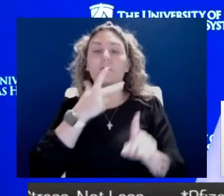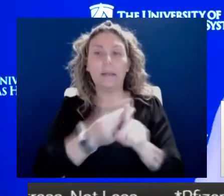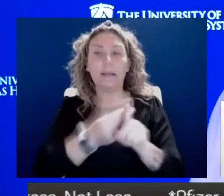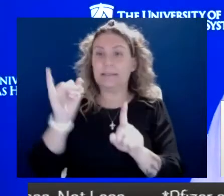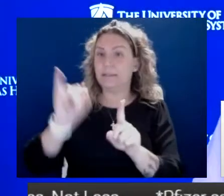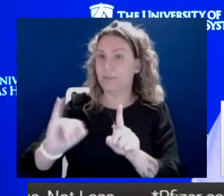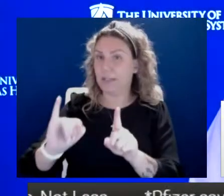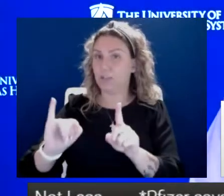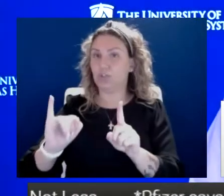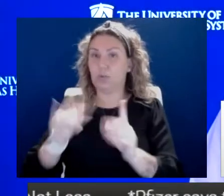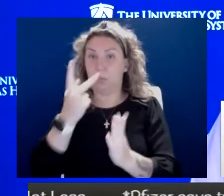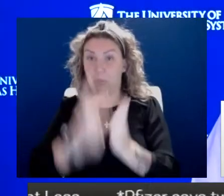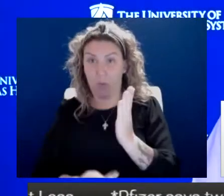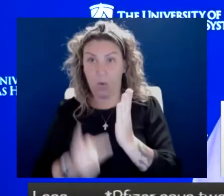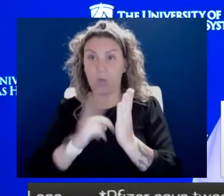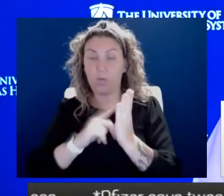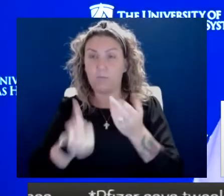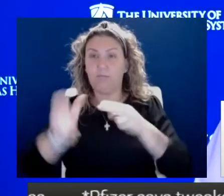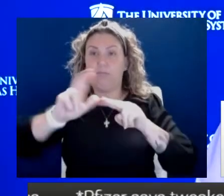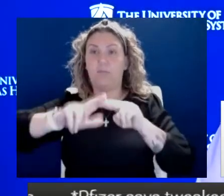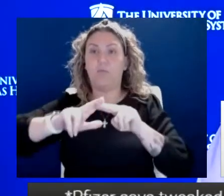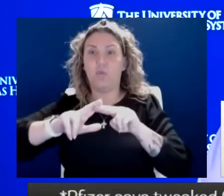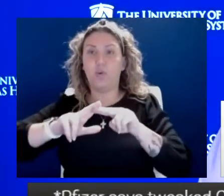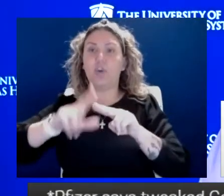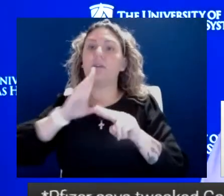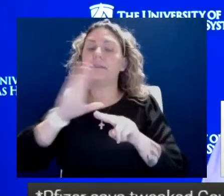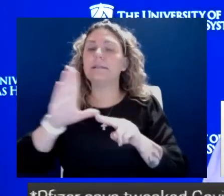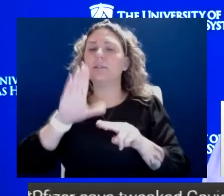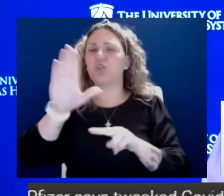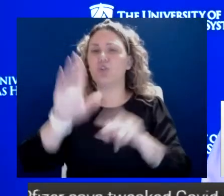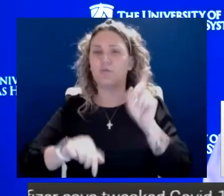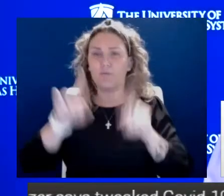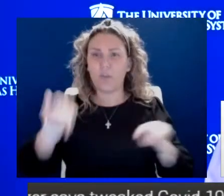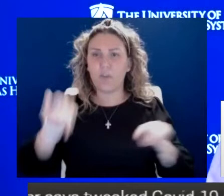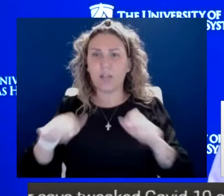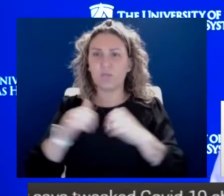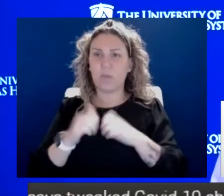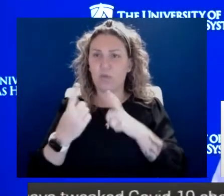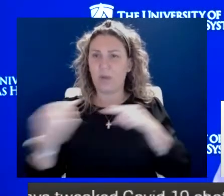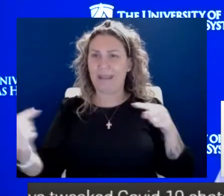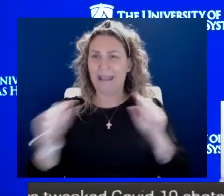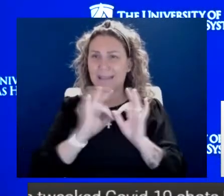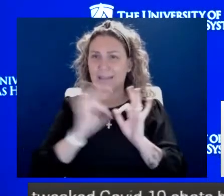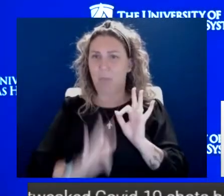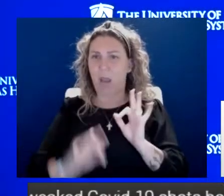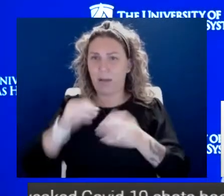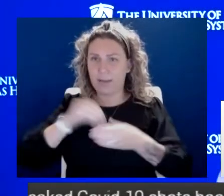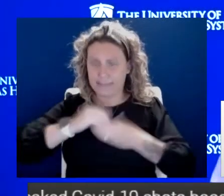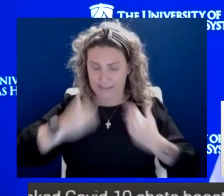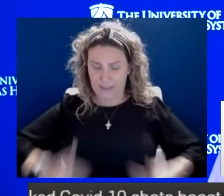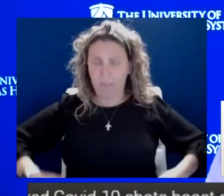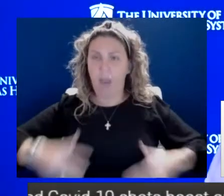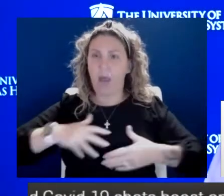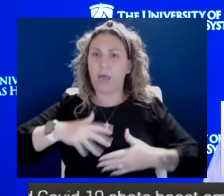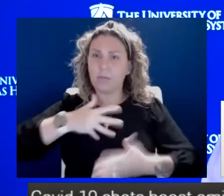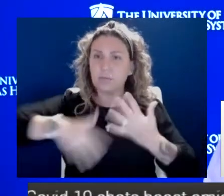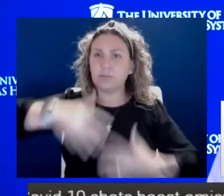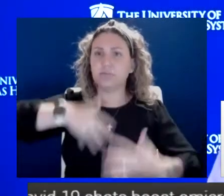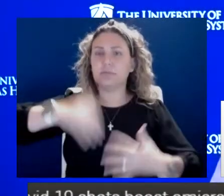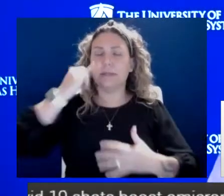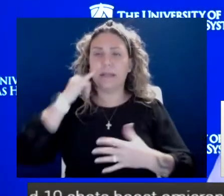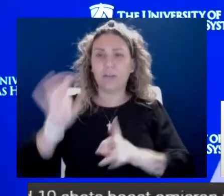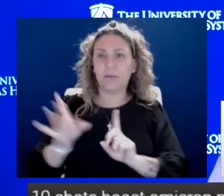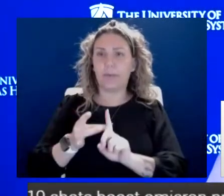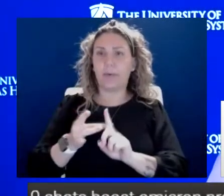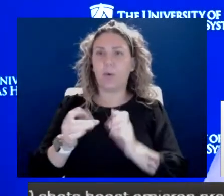help increase the breadth, the variety of antibodies. And so it is important, even if you have been infected, especially with Omicron,